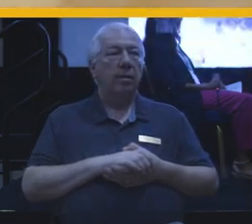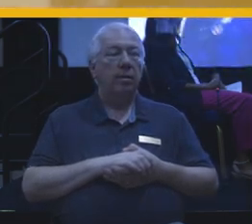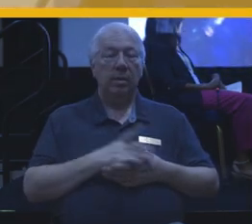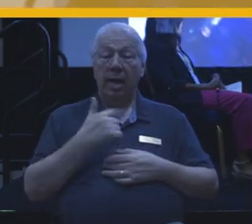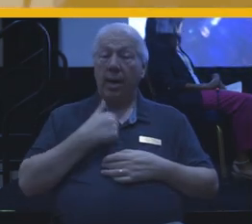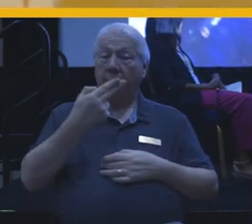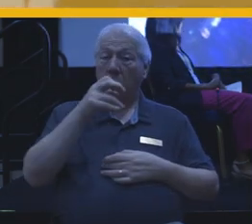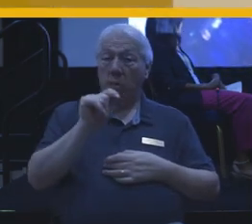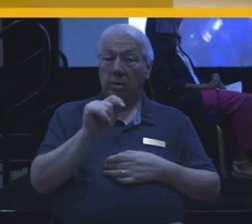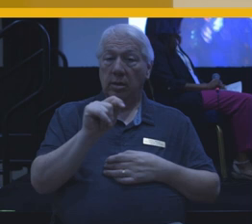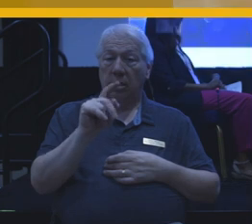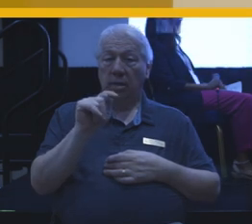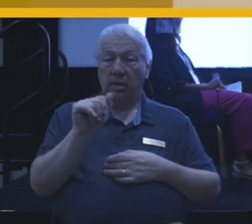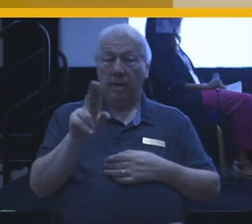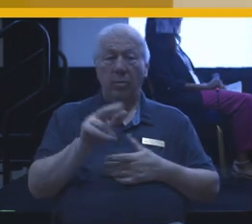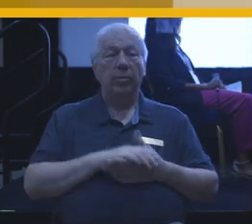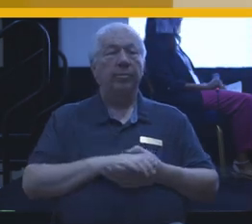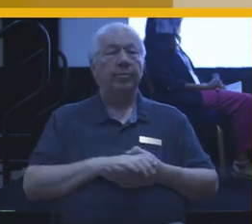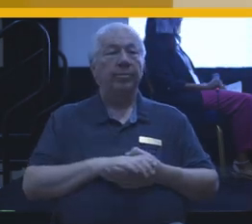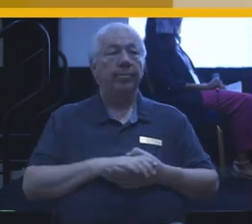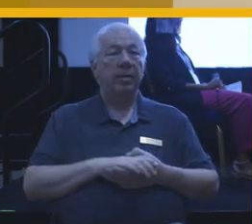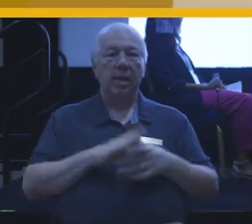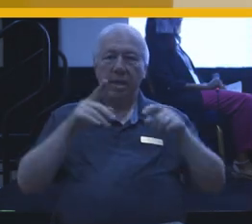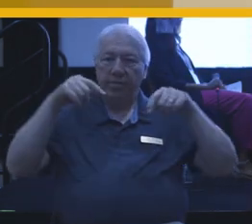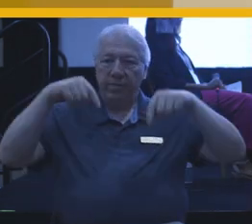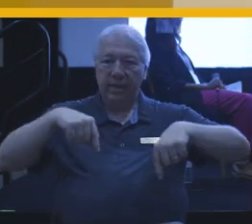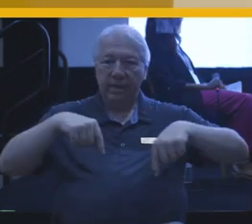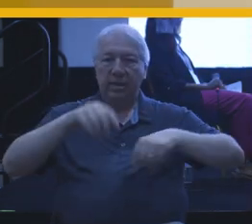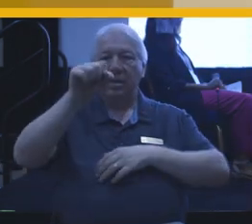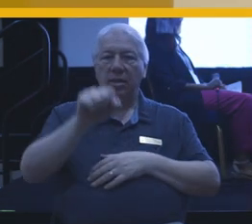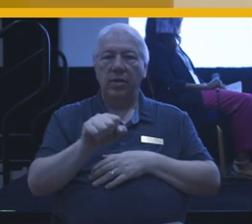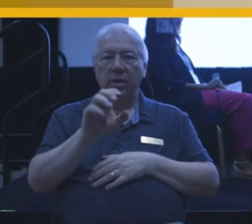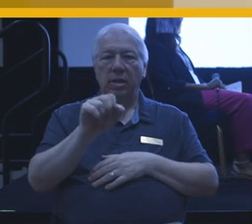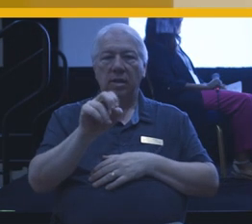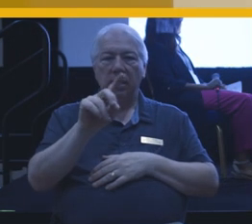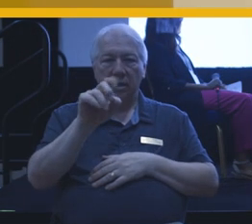I'm your host, Tao. And this is Southern Sounds.